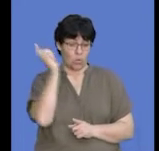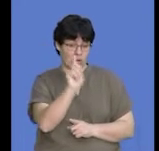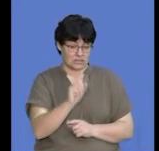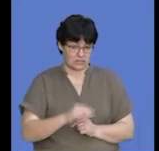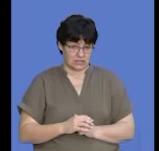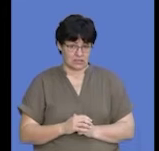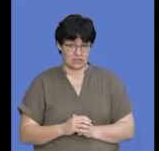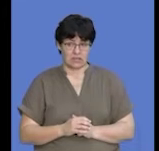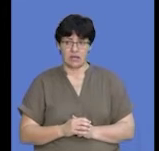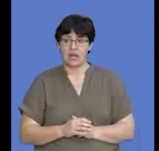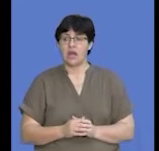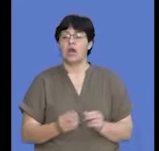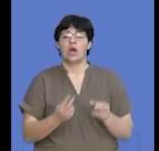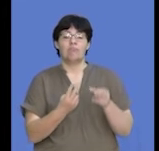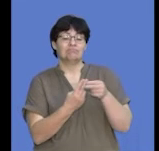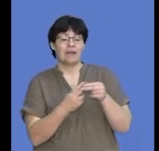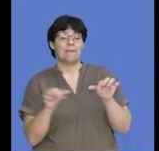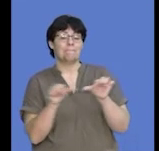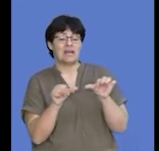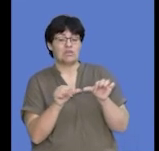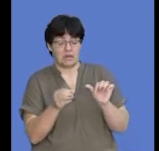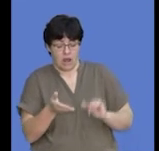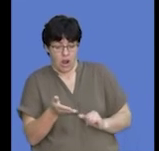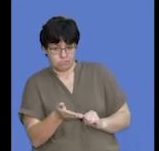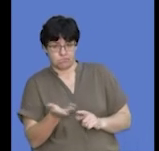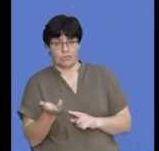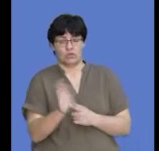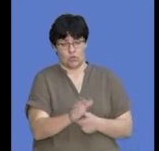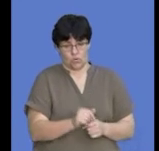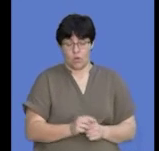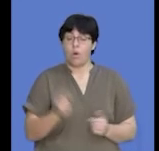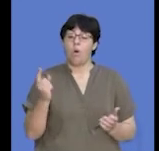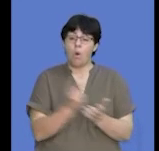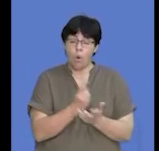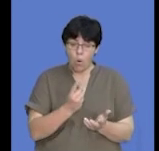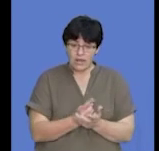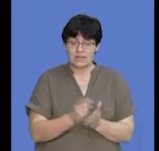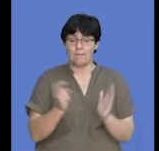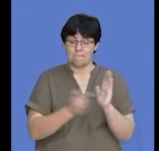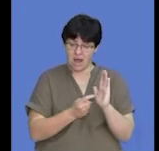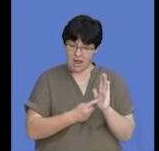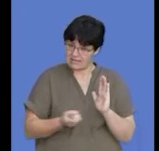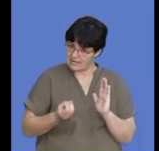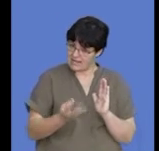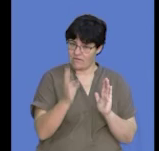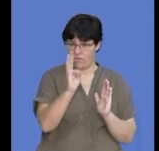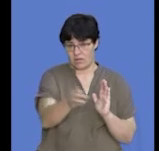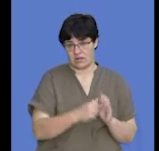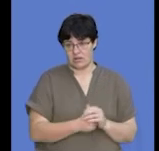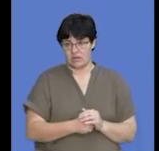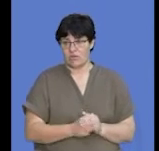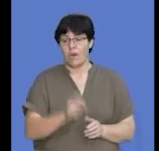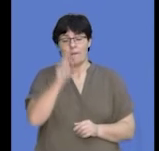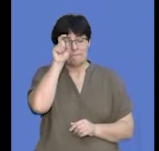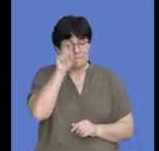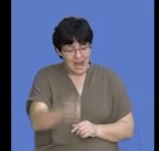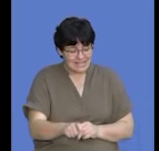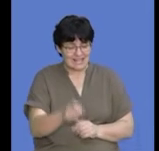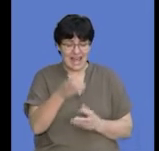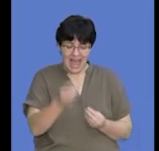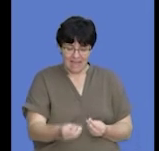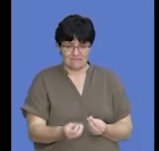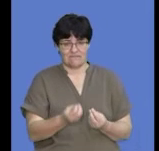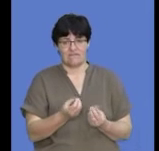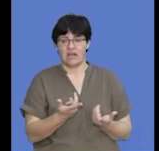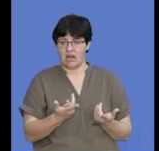the units of measurement in your final answer. Always marks are allocated for this. You must have the following equipment: